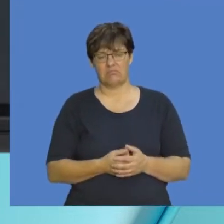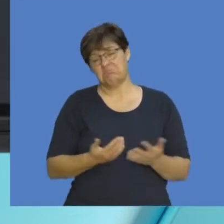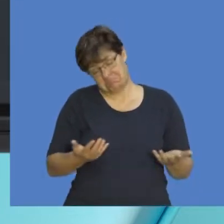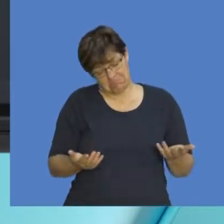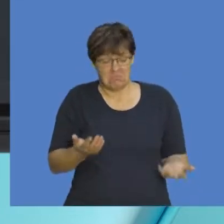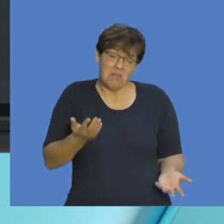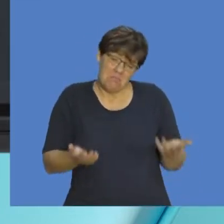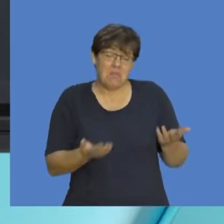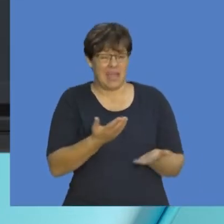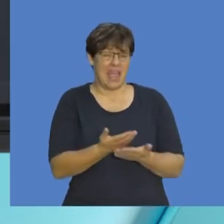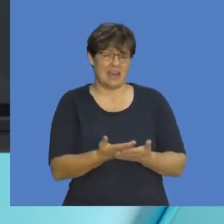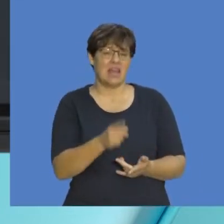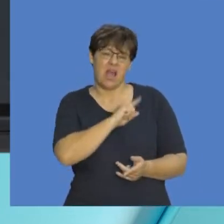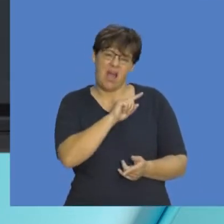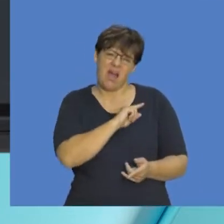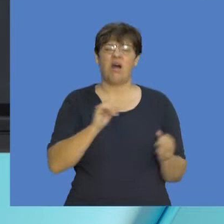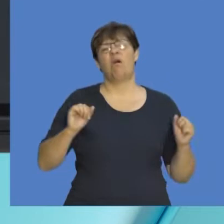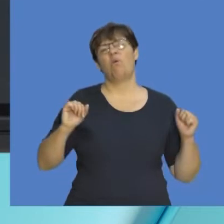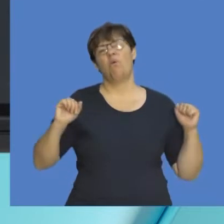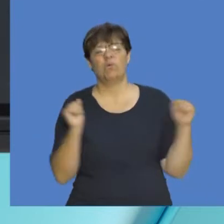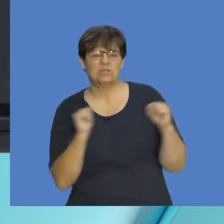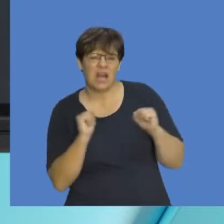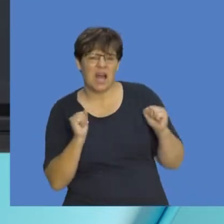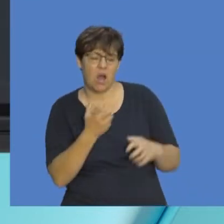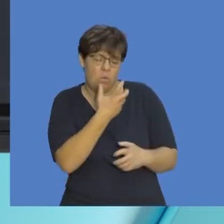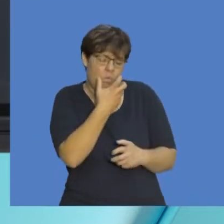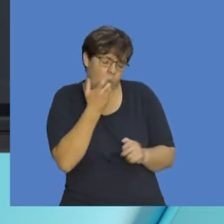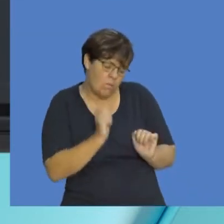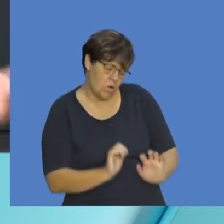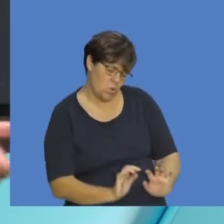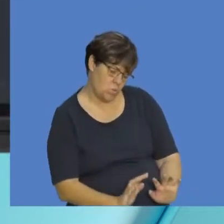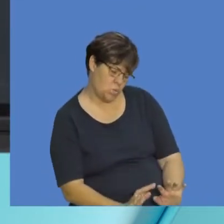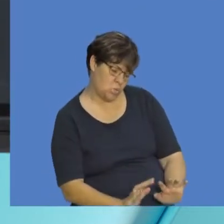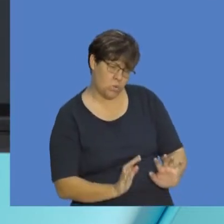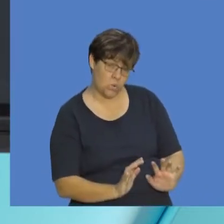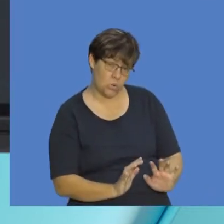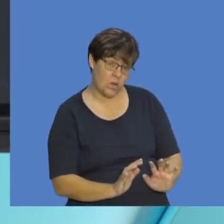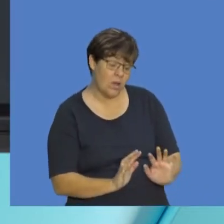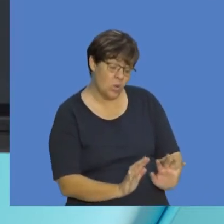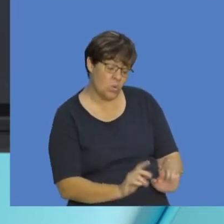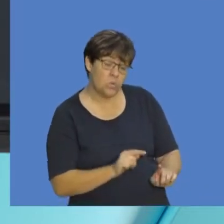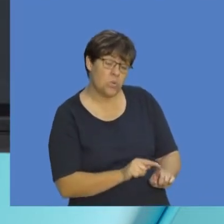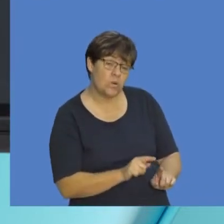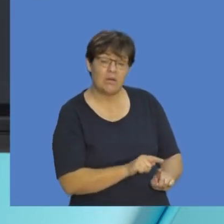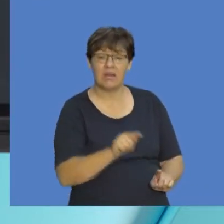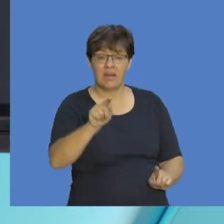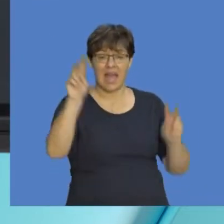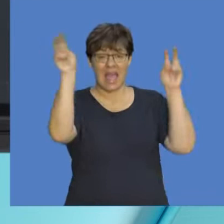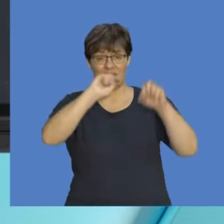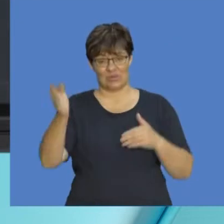It could be, yeah, but because of winter, everyone is using a heater, maybe we're using more electricity, but I don't